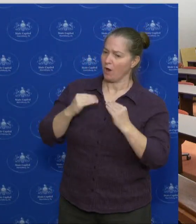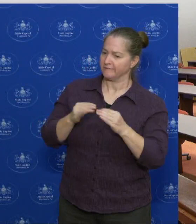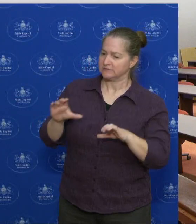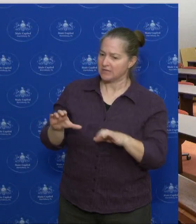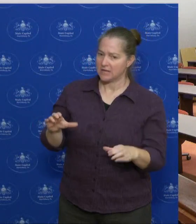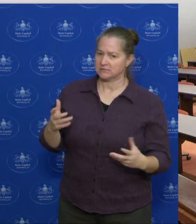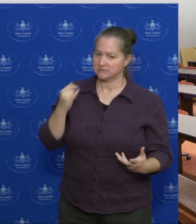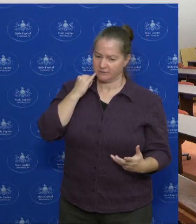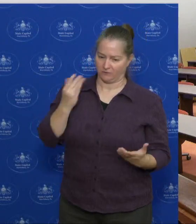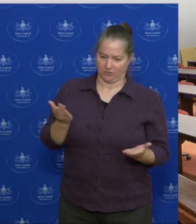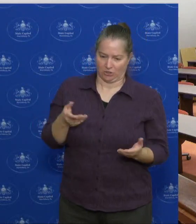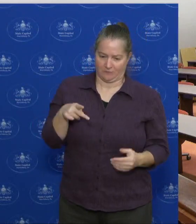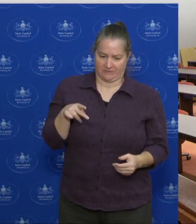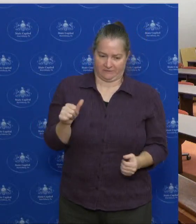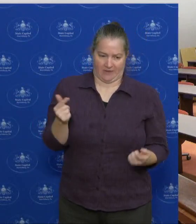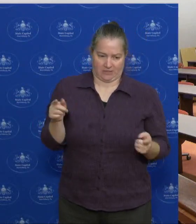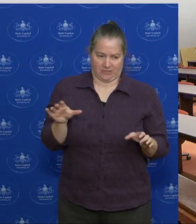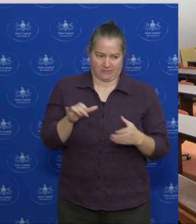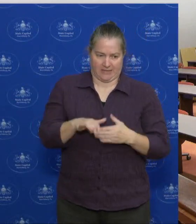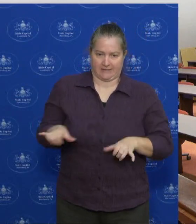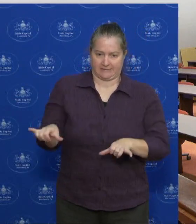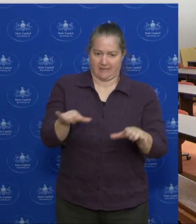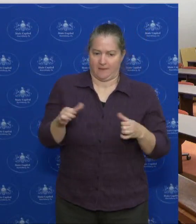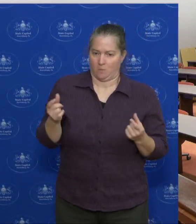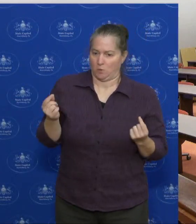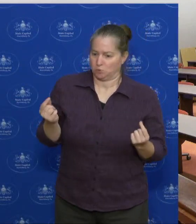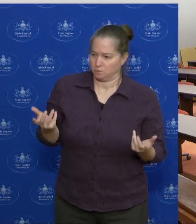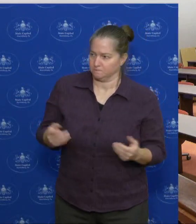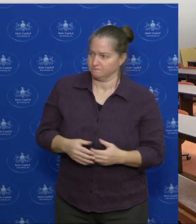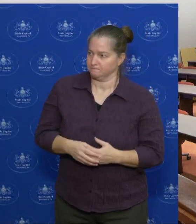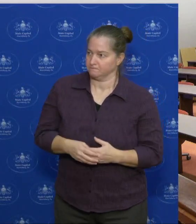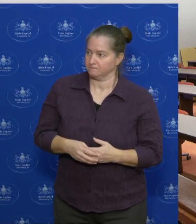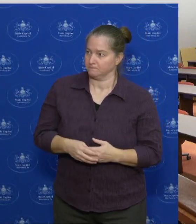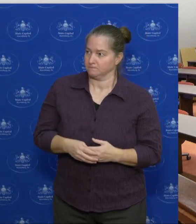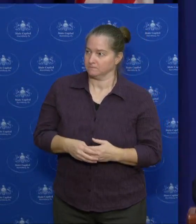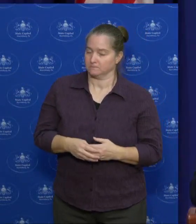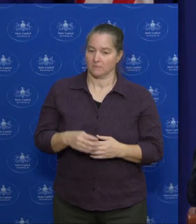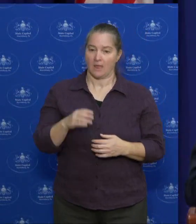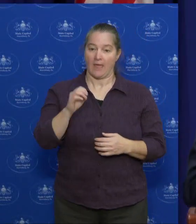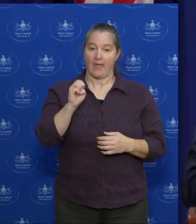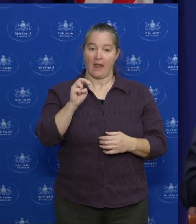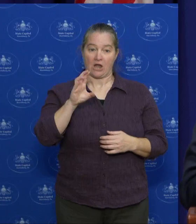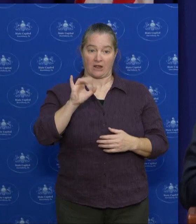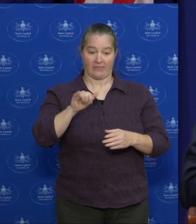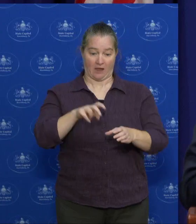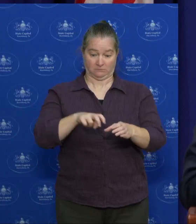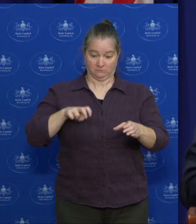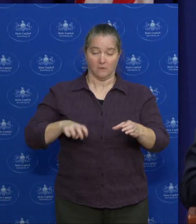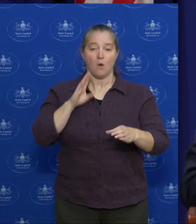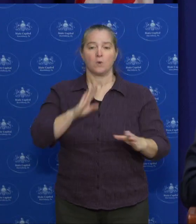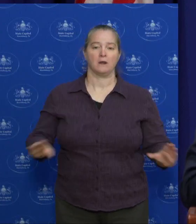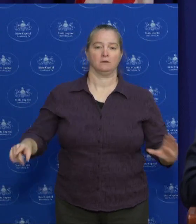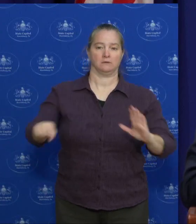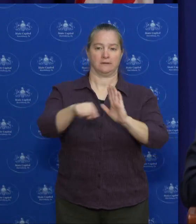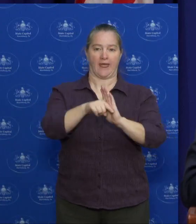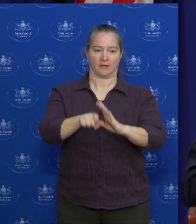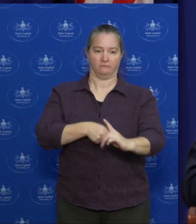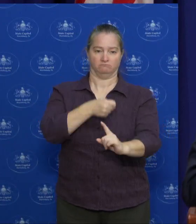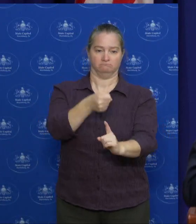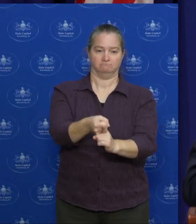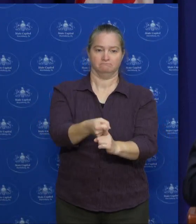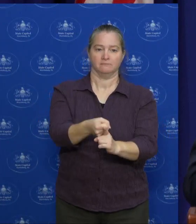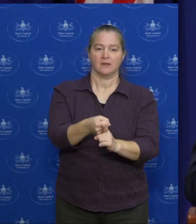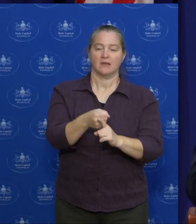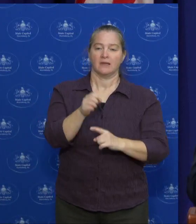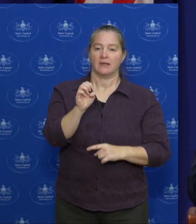and what's your thoughts about responsibility of pulling out? Withdrawing from ERIC would have a negative impact on election